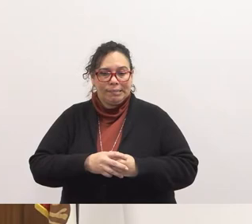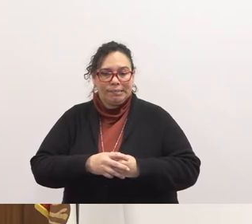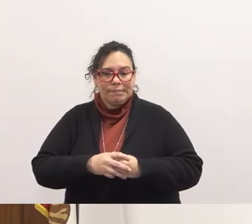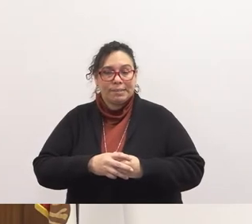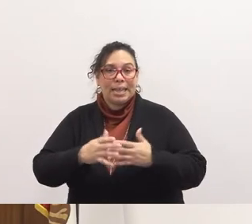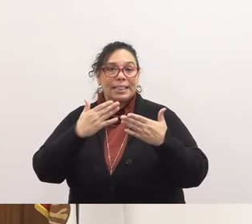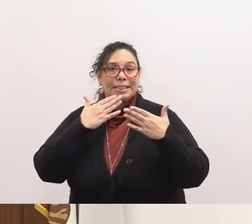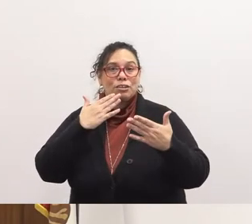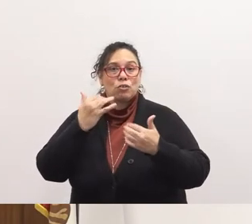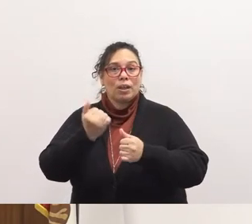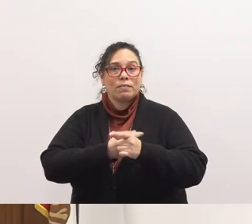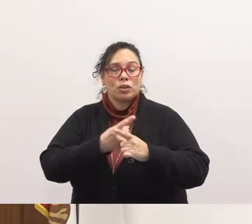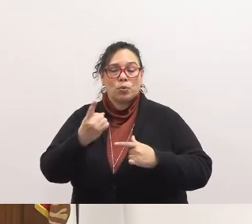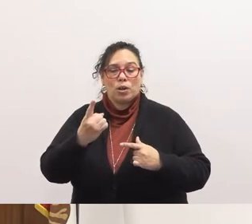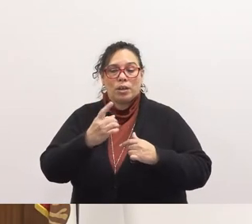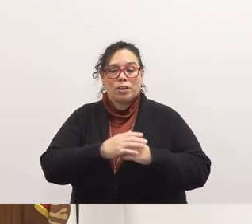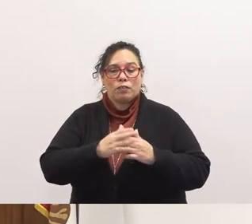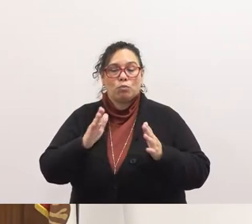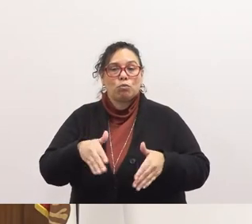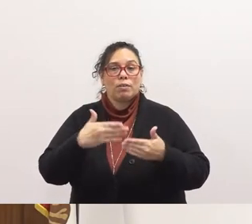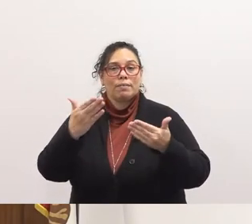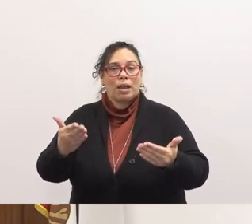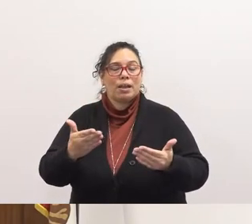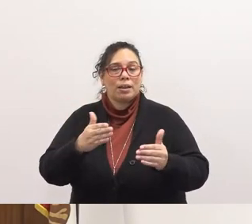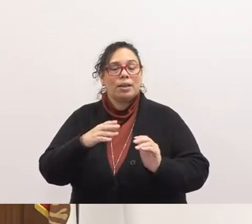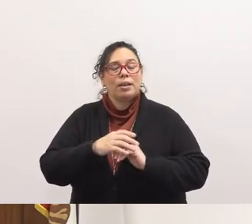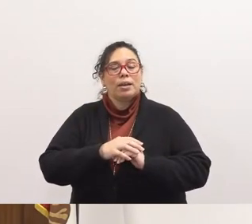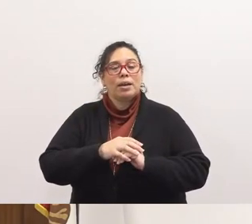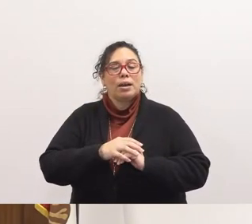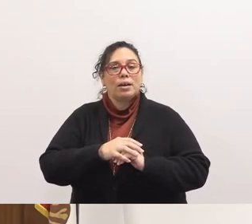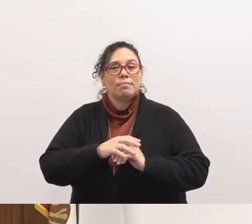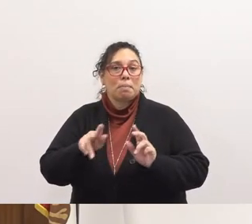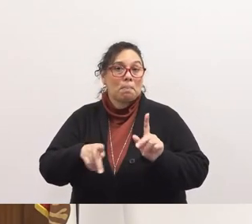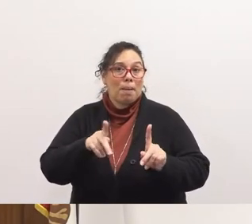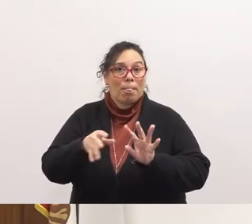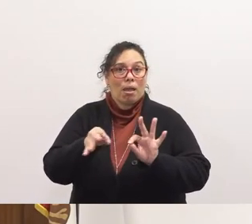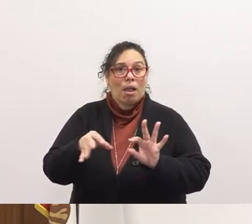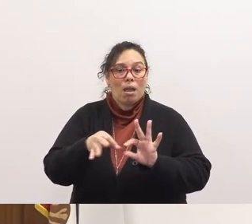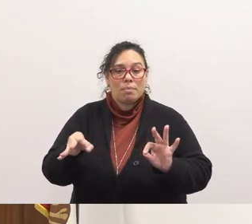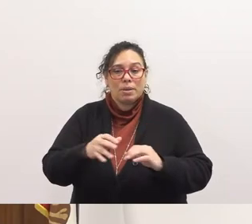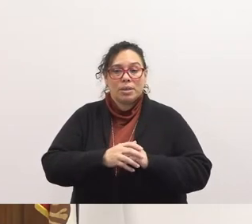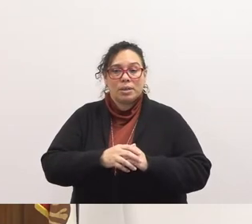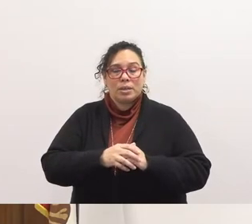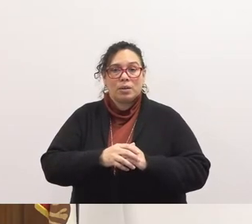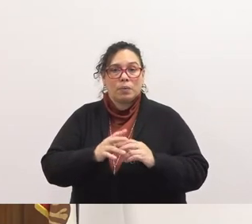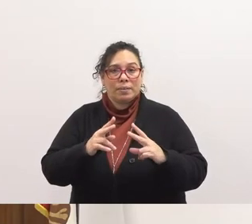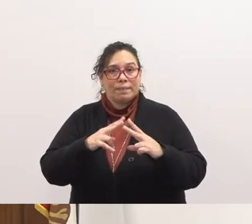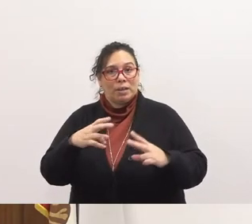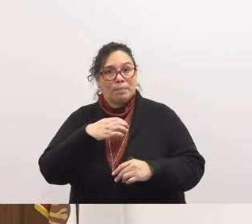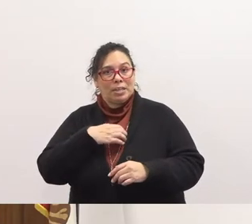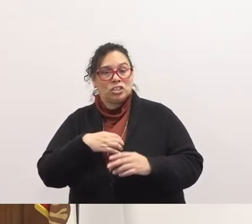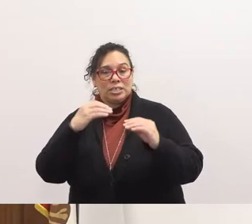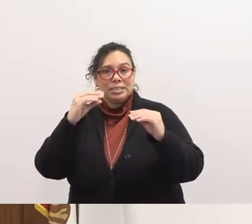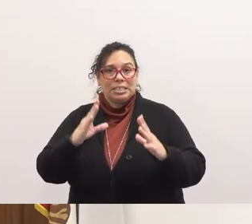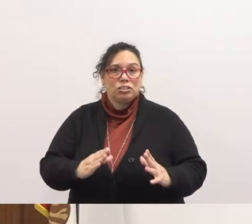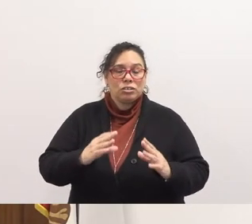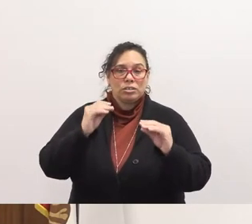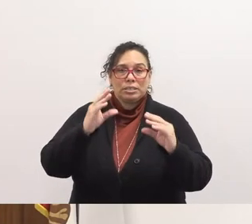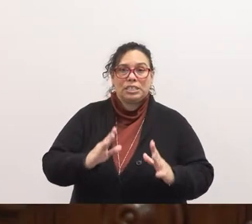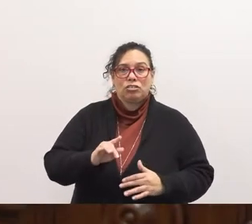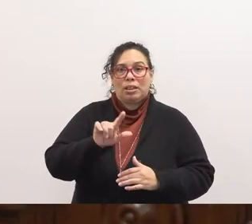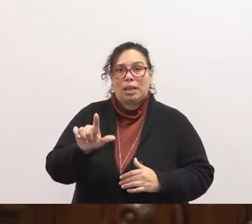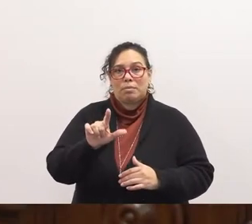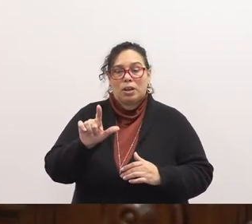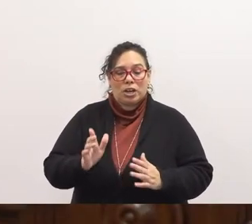Thank you, everyone, for providing public comment. We have some very impassioned teachers, teacher librarians.